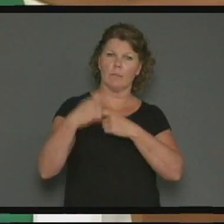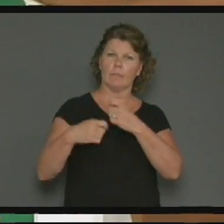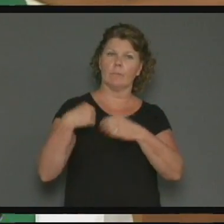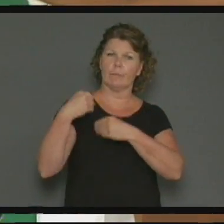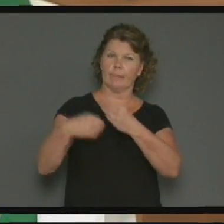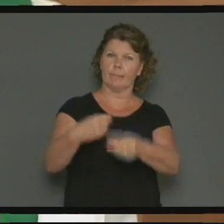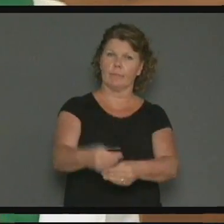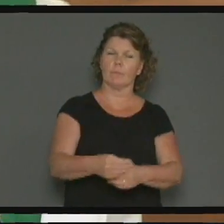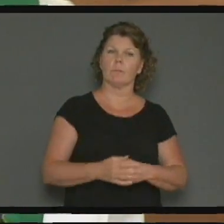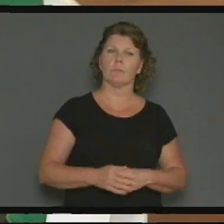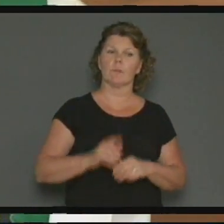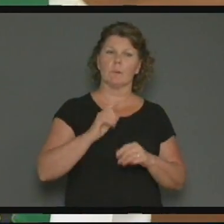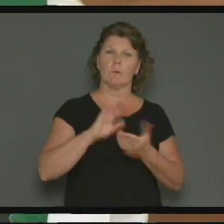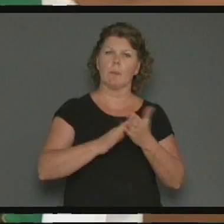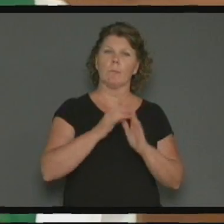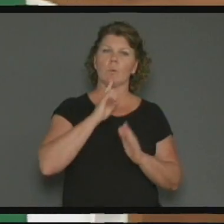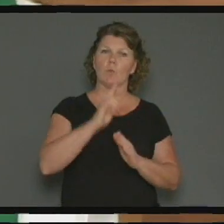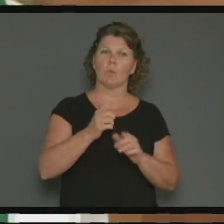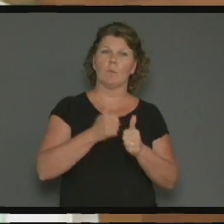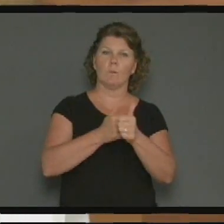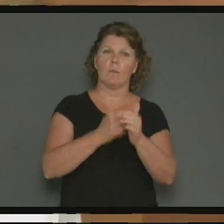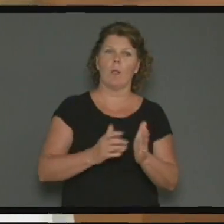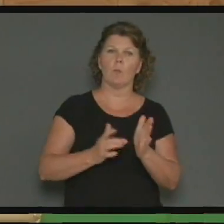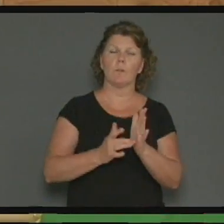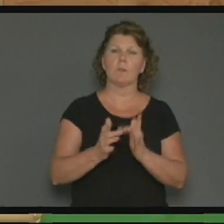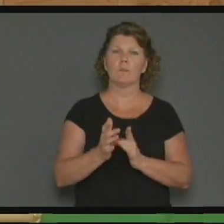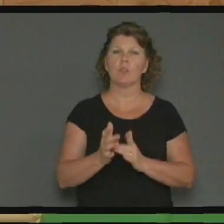be true followers of Jesus.